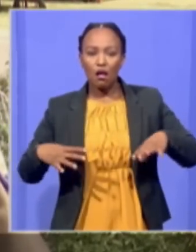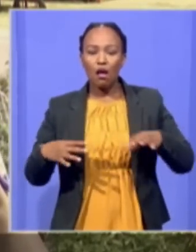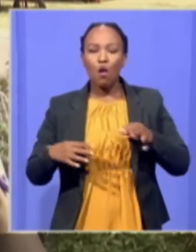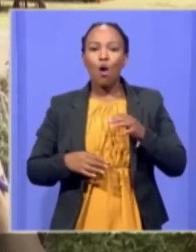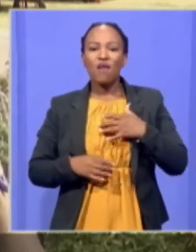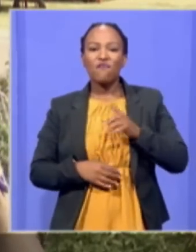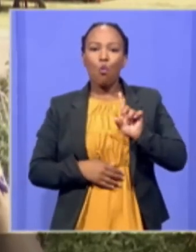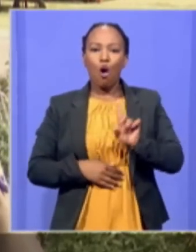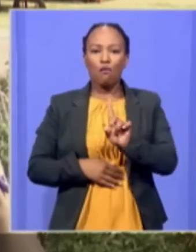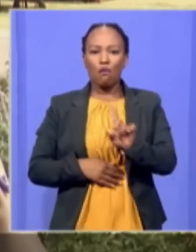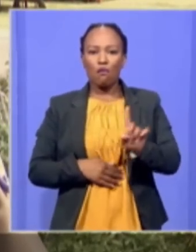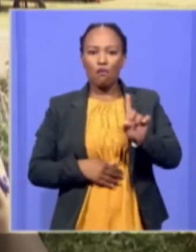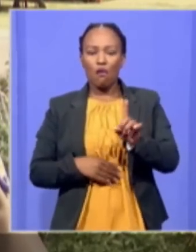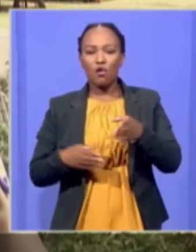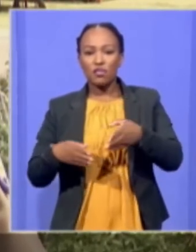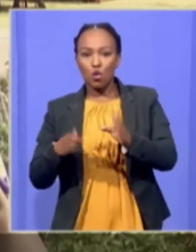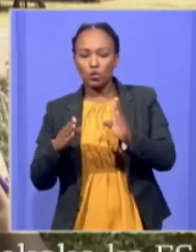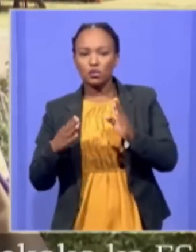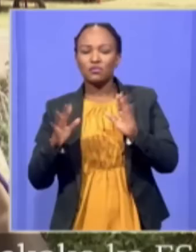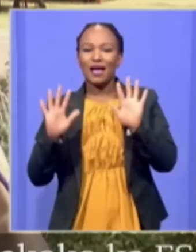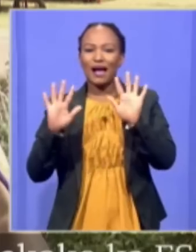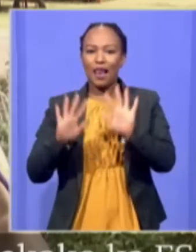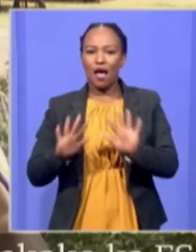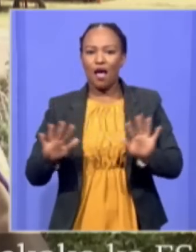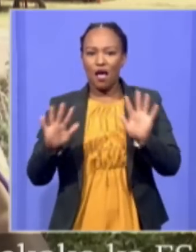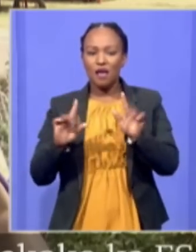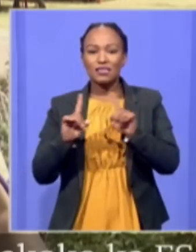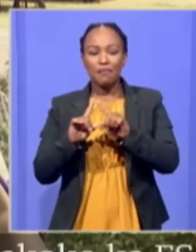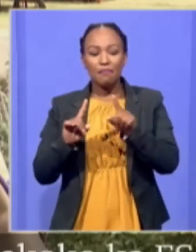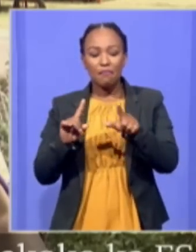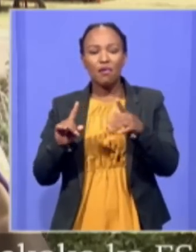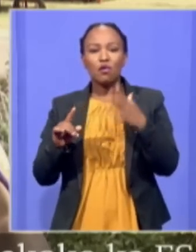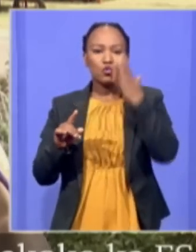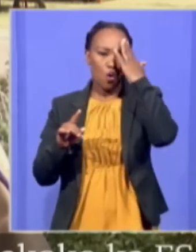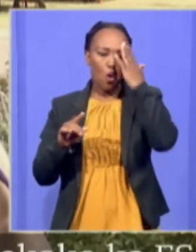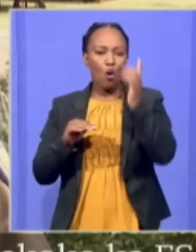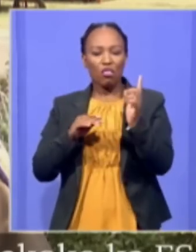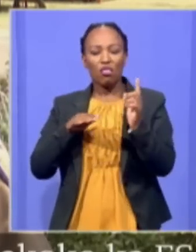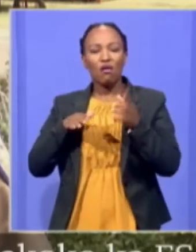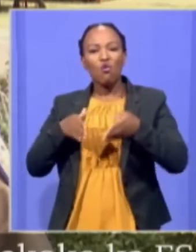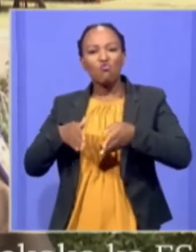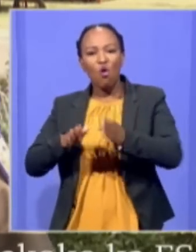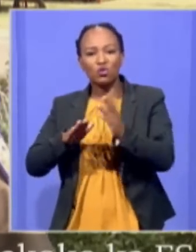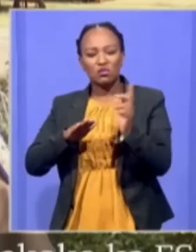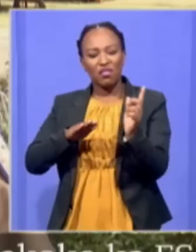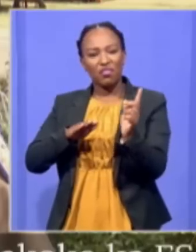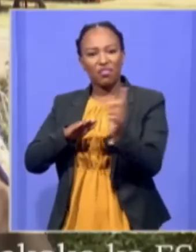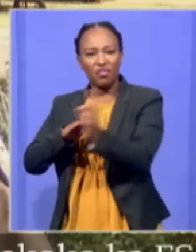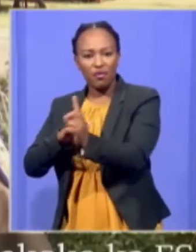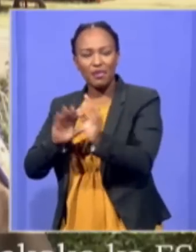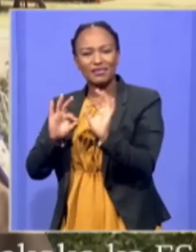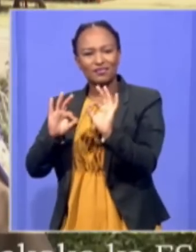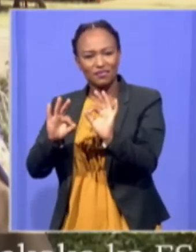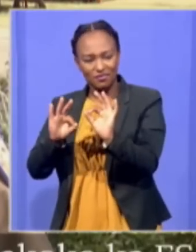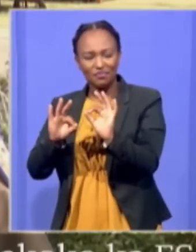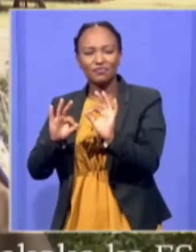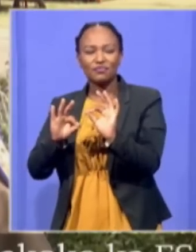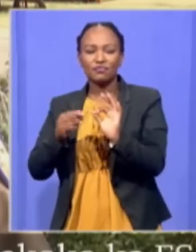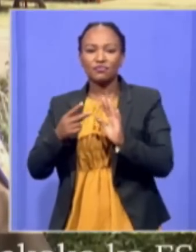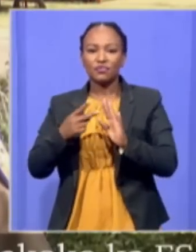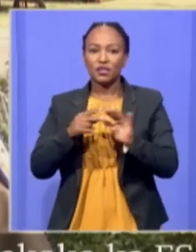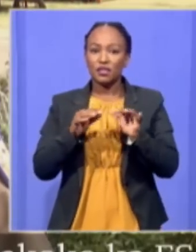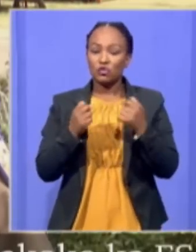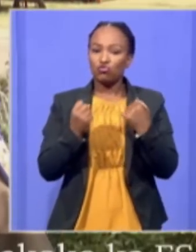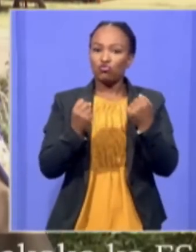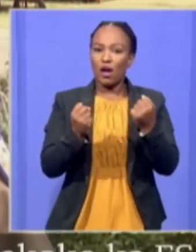tshele mo tsela e tlamileng ba tshele teng ba ska ba tshela tsela ha sa blokeya. Ba dikoloi ke kopa hore ha